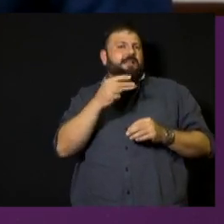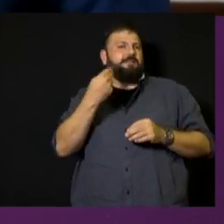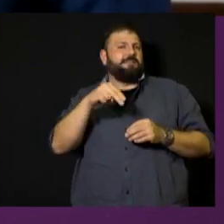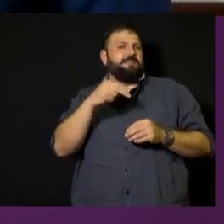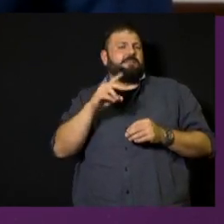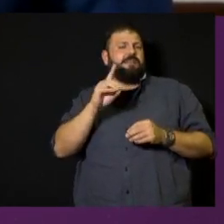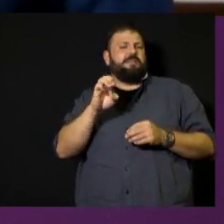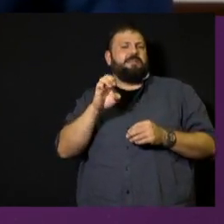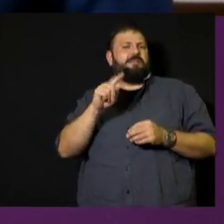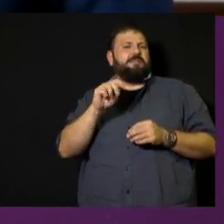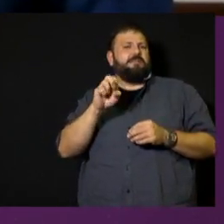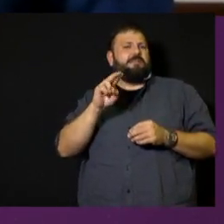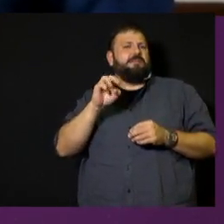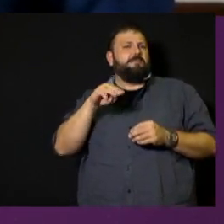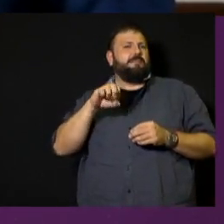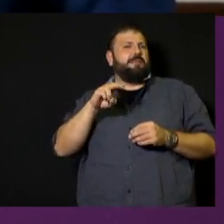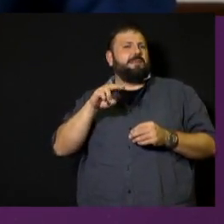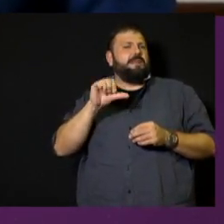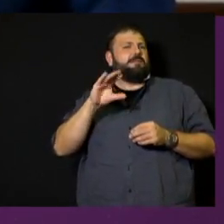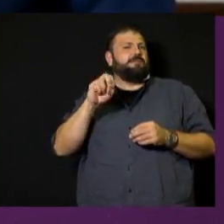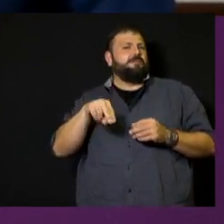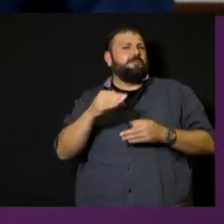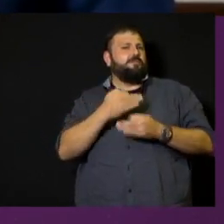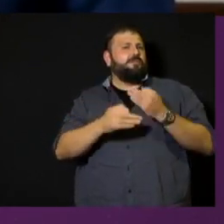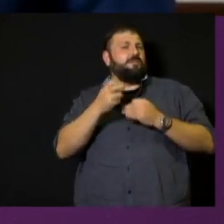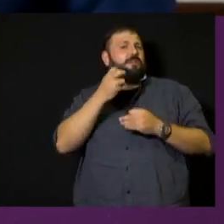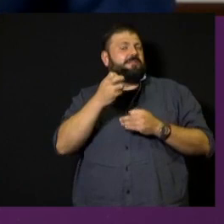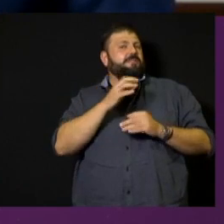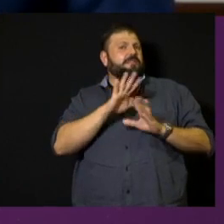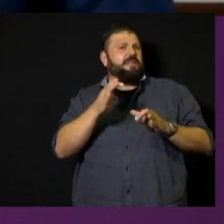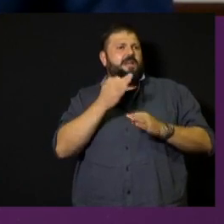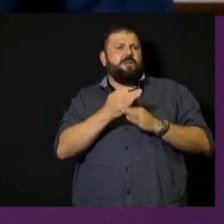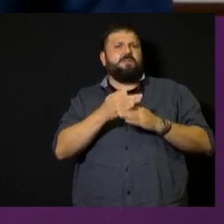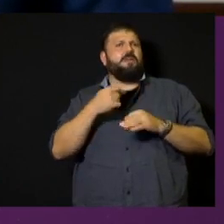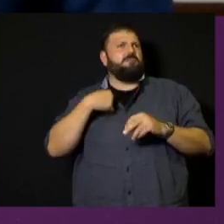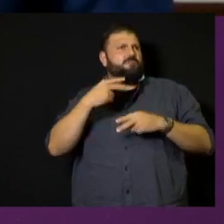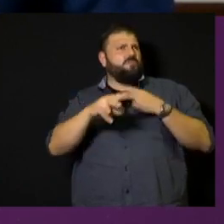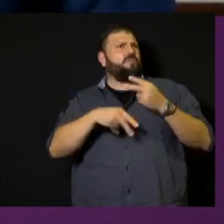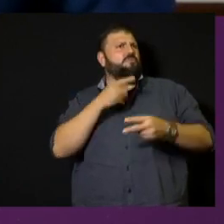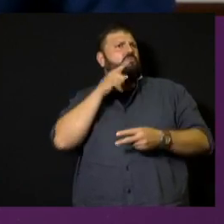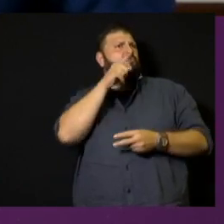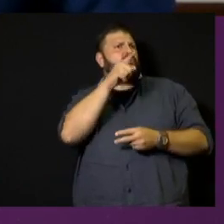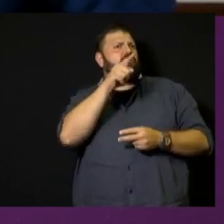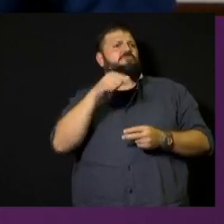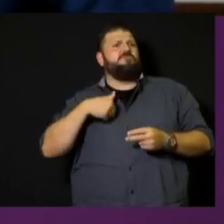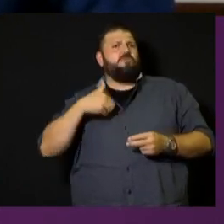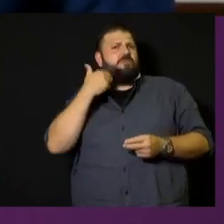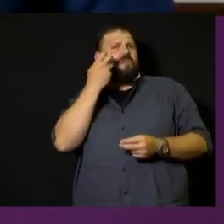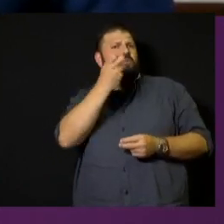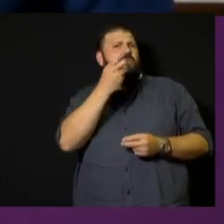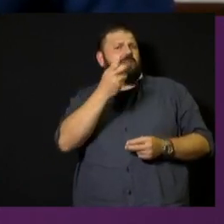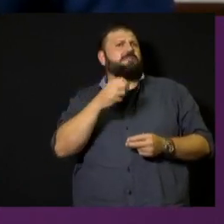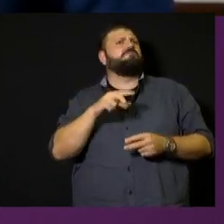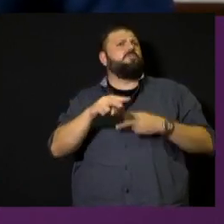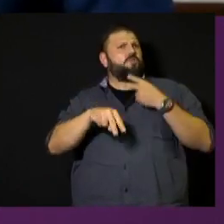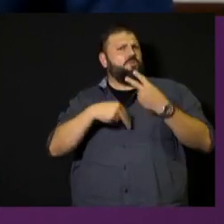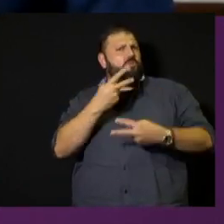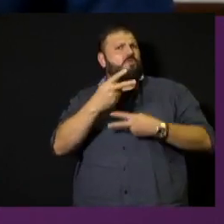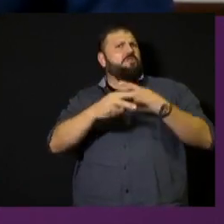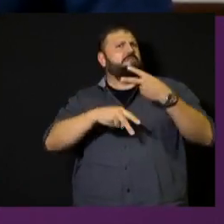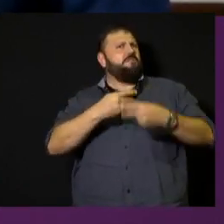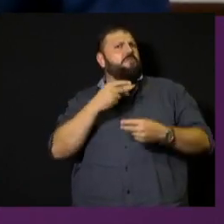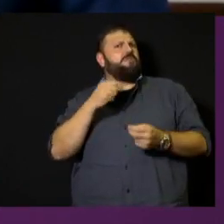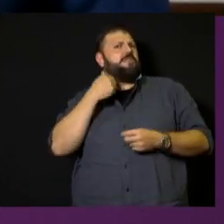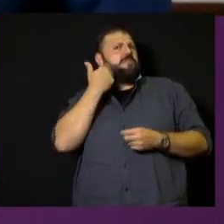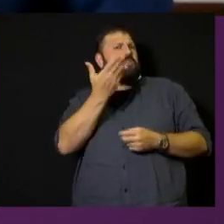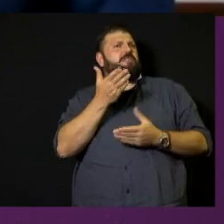understood a word: determination, decision. This is my goal, and I won't stop. I will